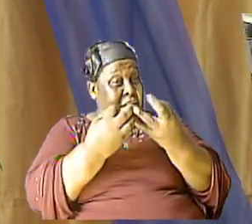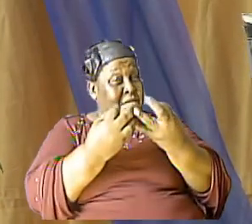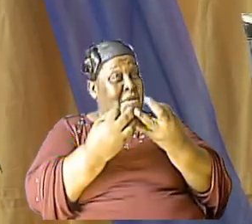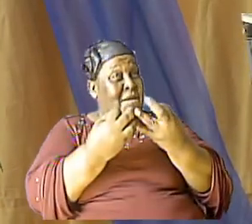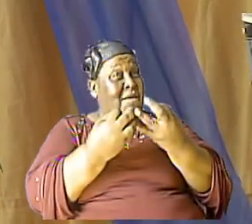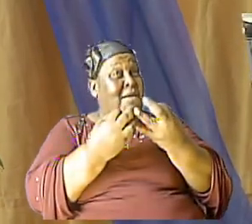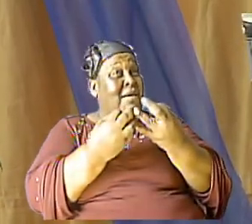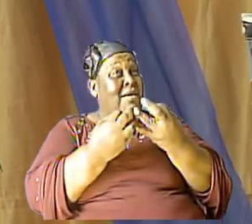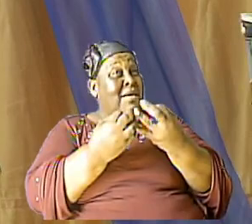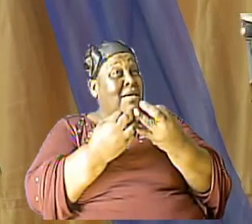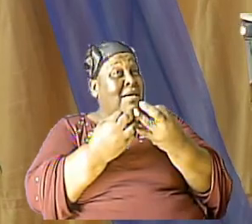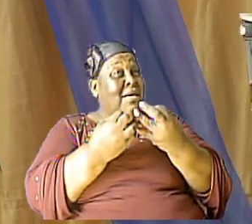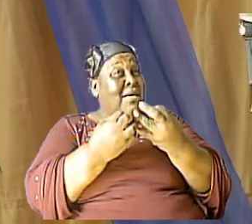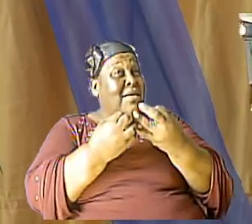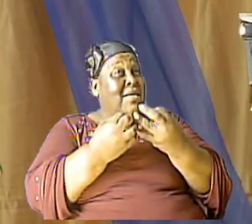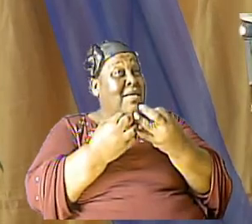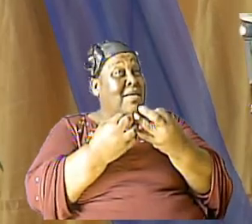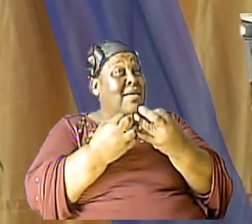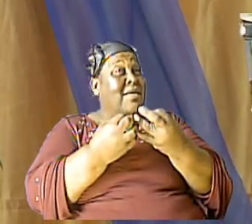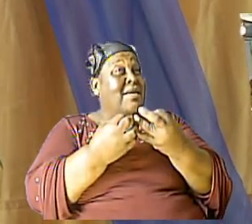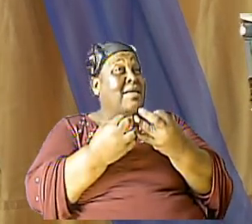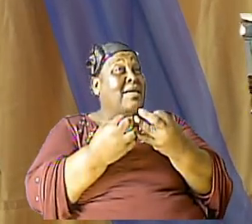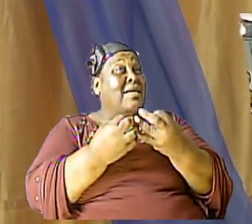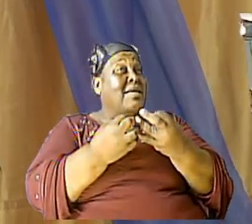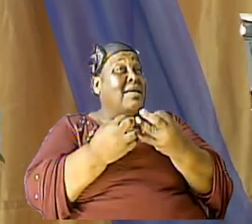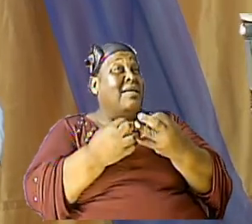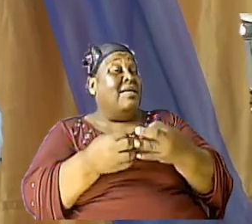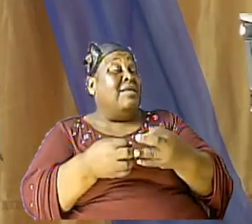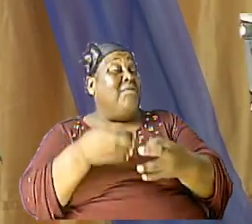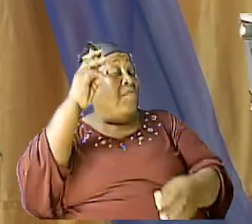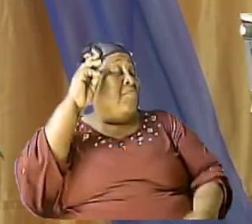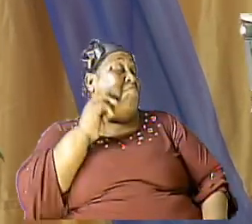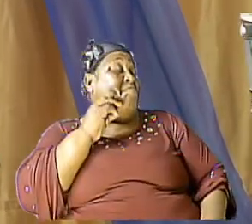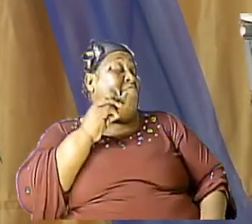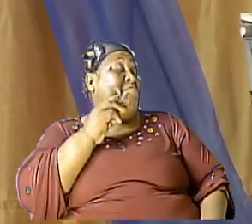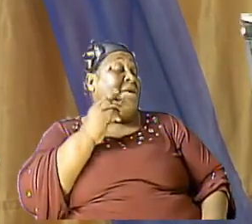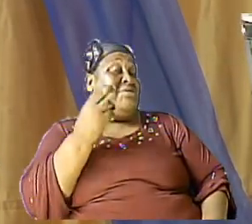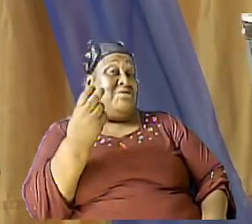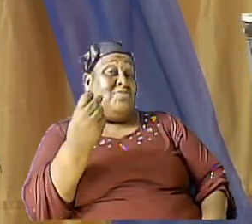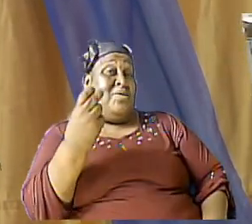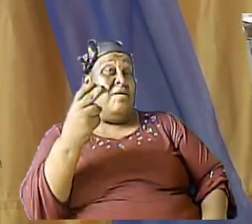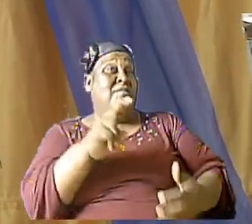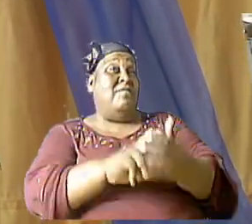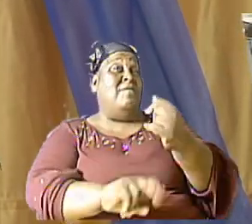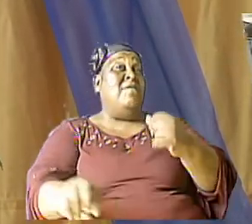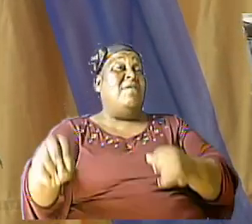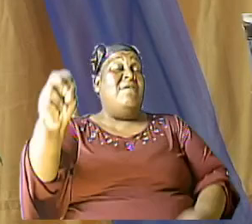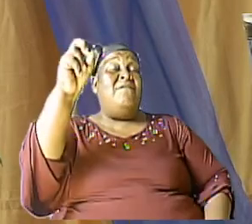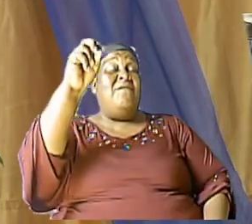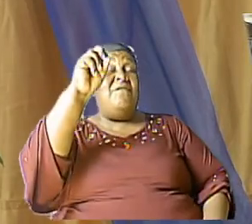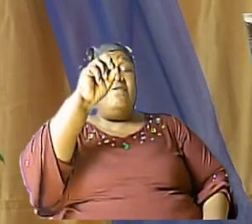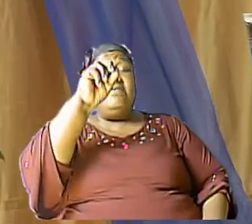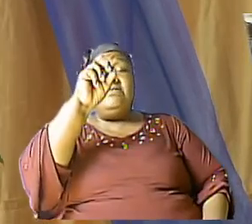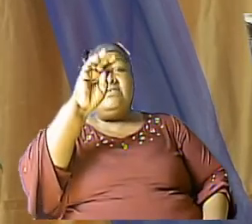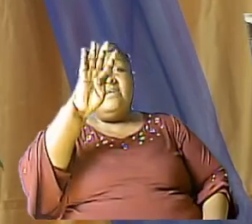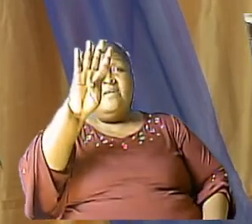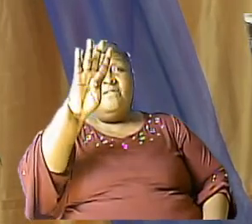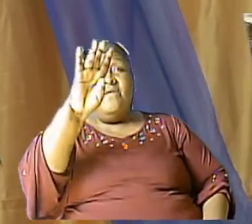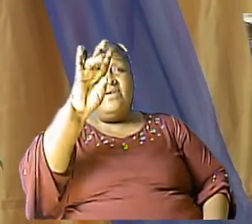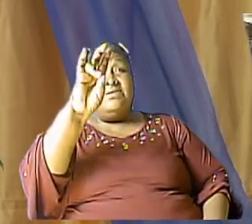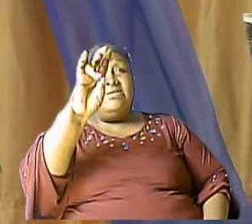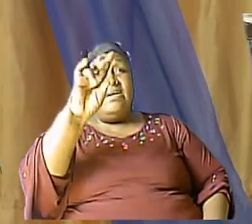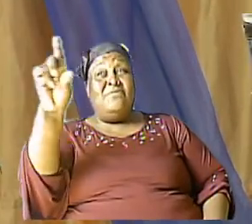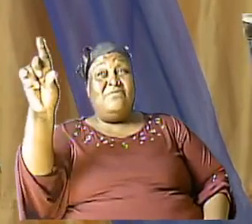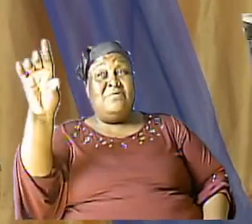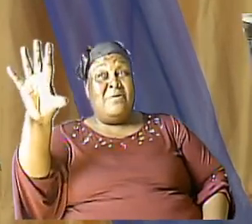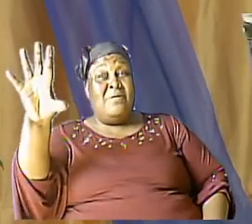is his family. And we know the story. It's in Matthew 12, verse 47 to 50. And when they